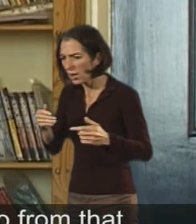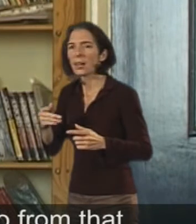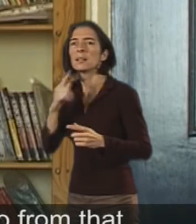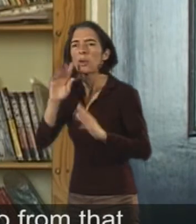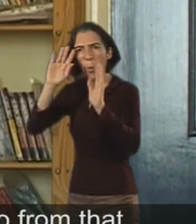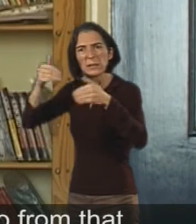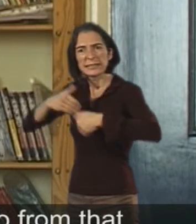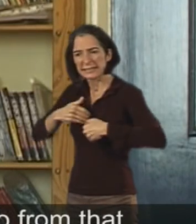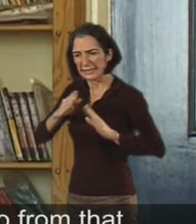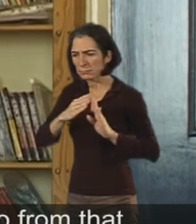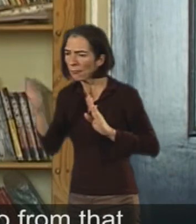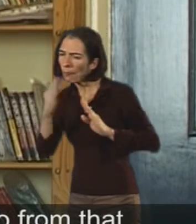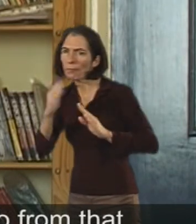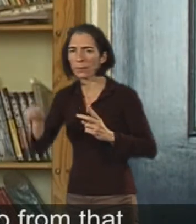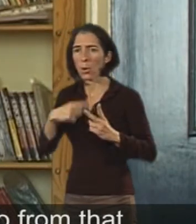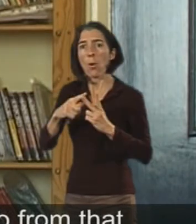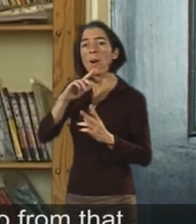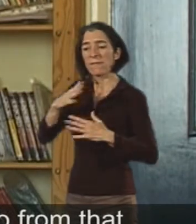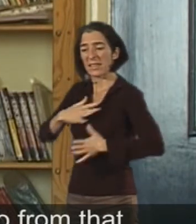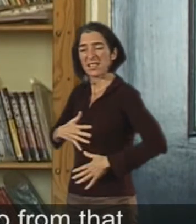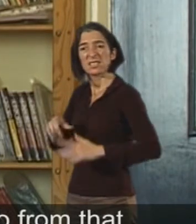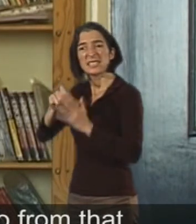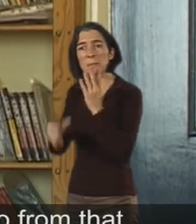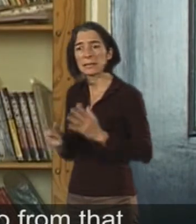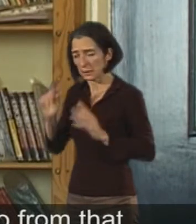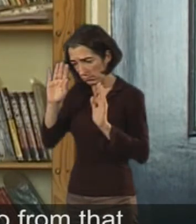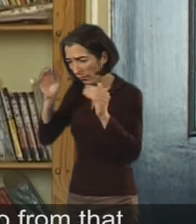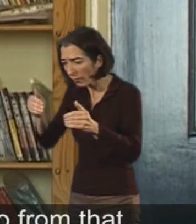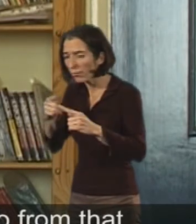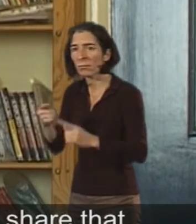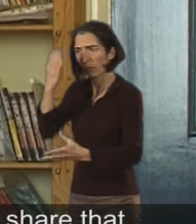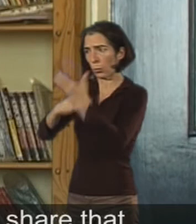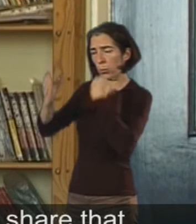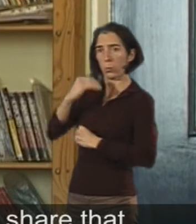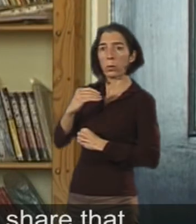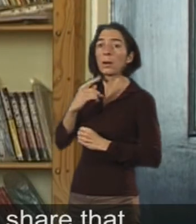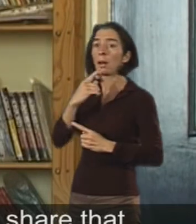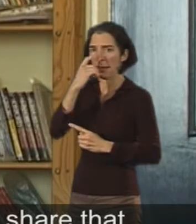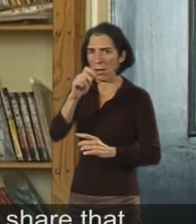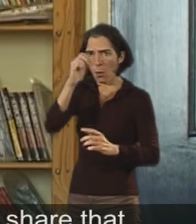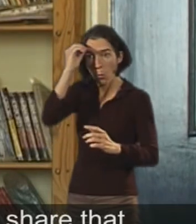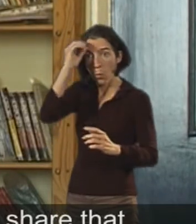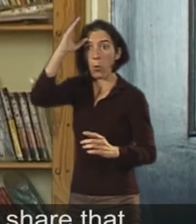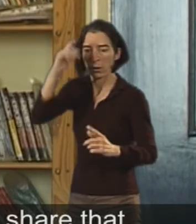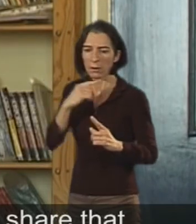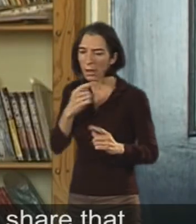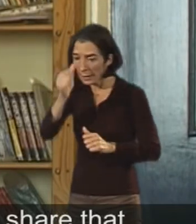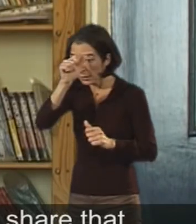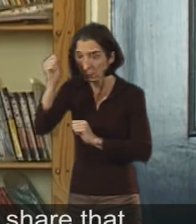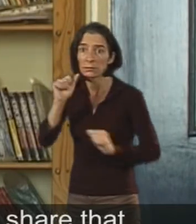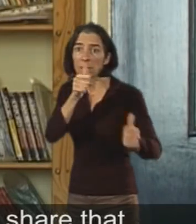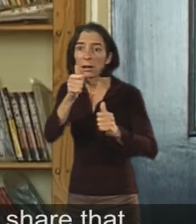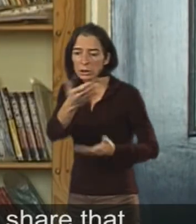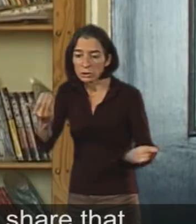who specialise in physical disabilities. So from that point of view, we've been able to build up the knowledge base of the team and to share that